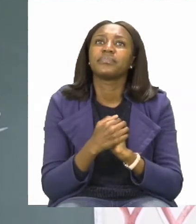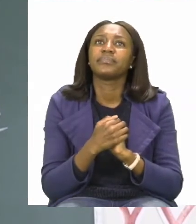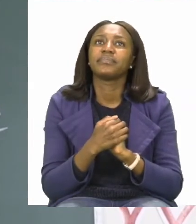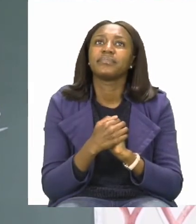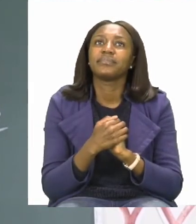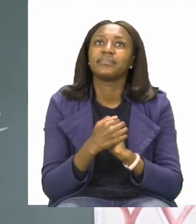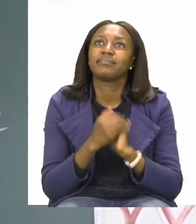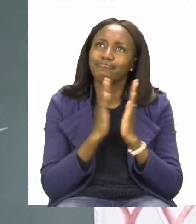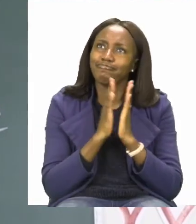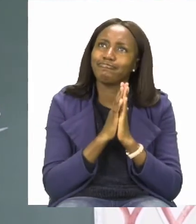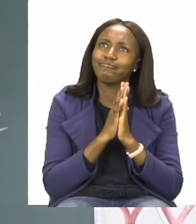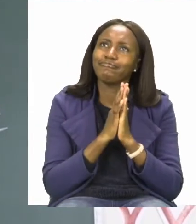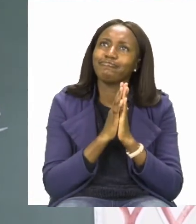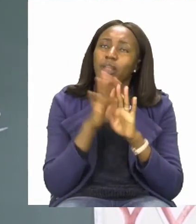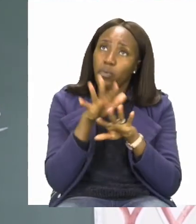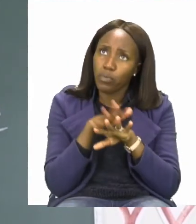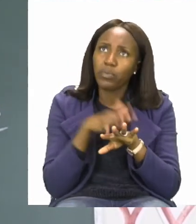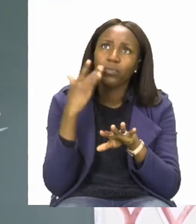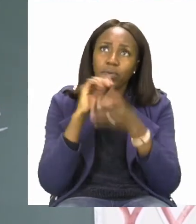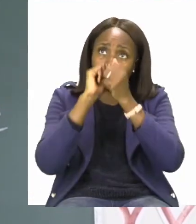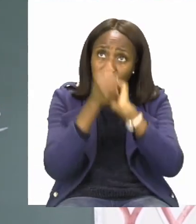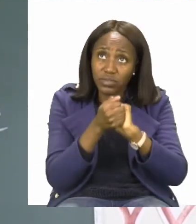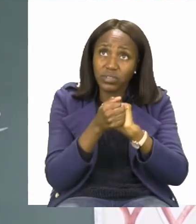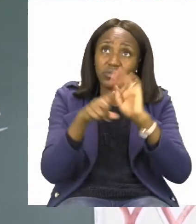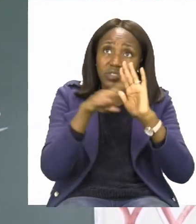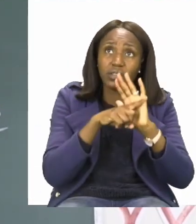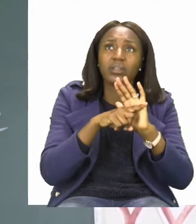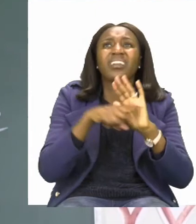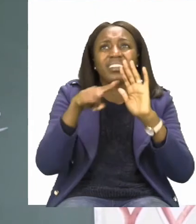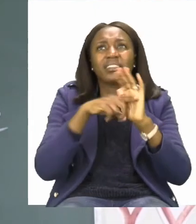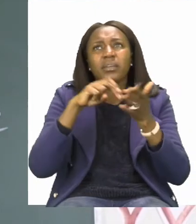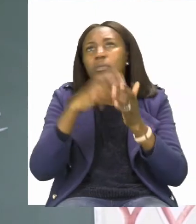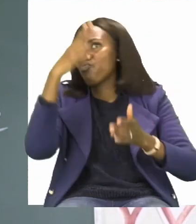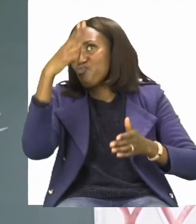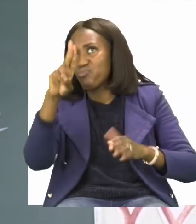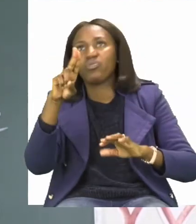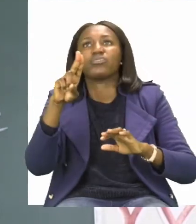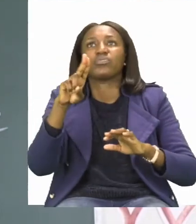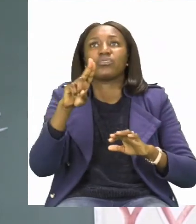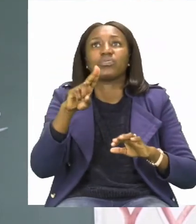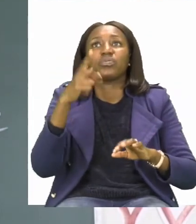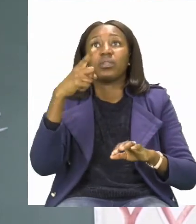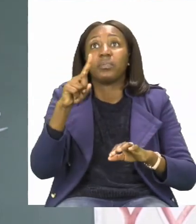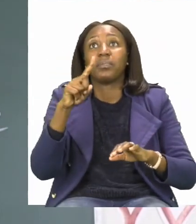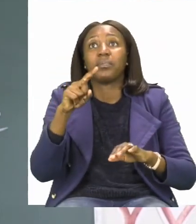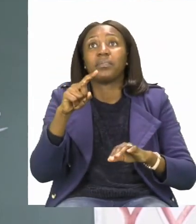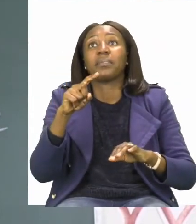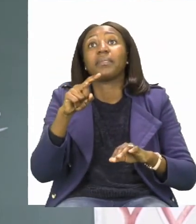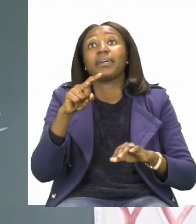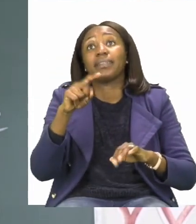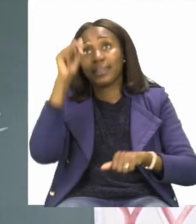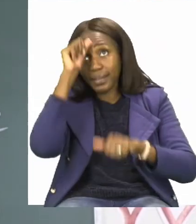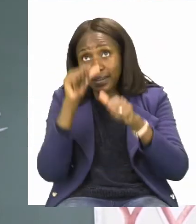girls, take your time when you're changing them to negative form. Use the word didn't and the verb for the